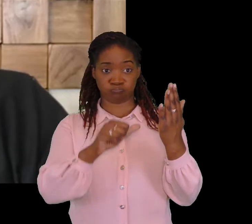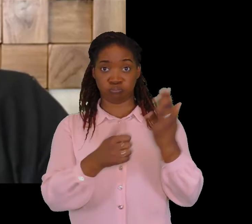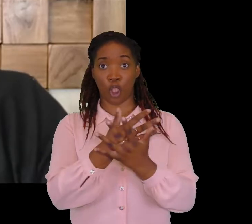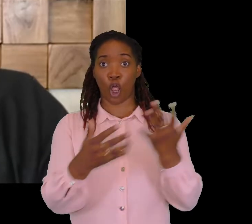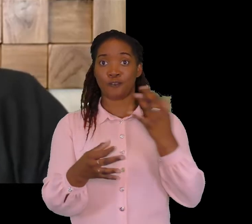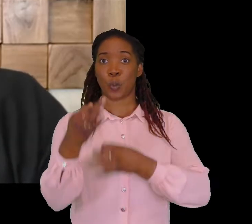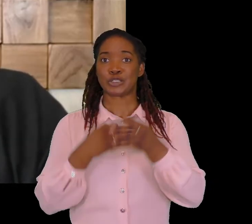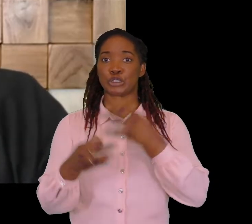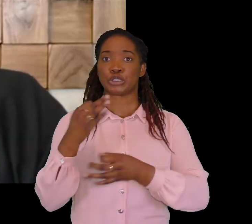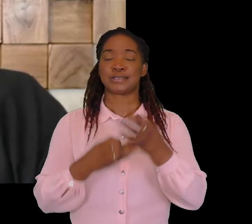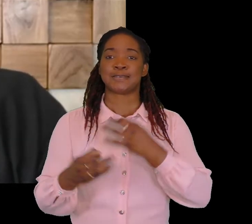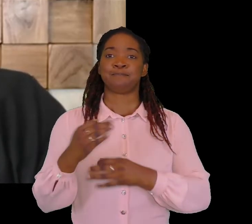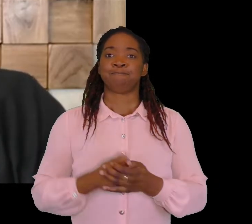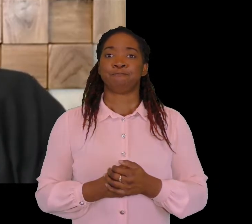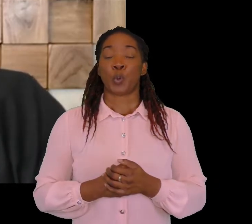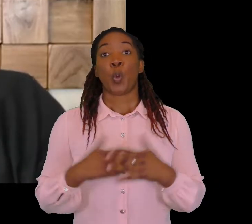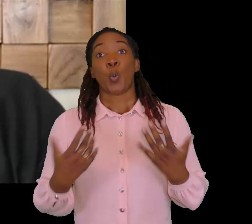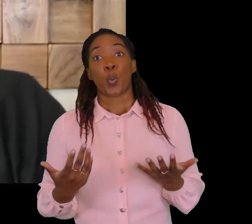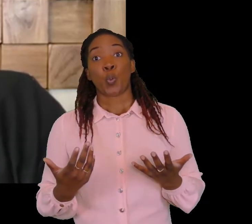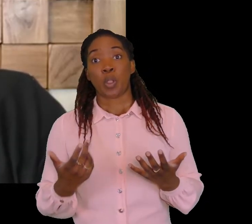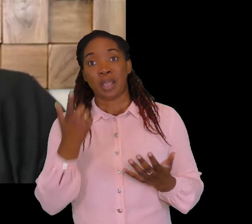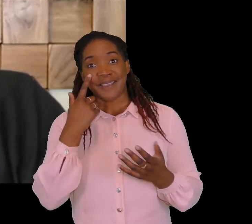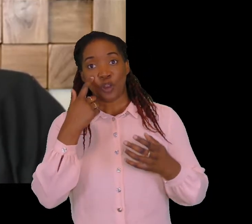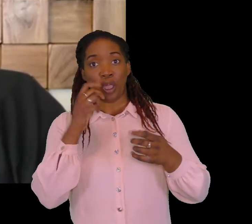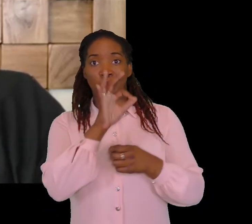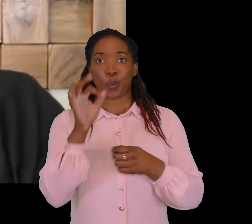up. So let's go to those, and